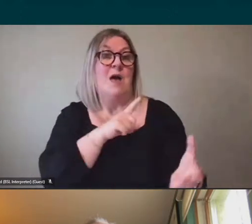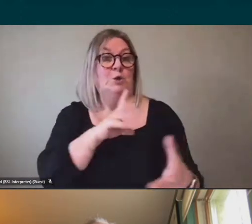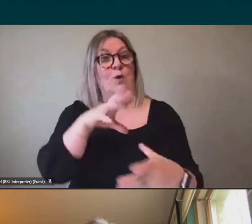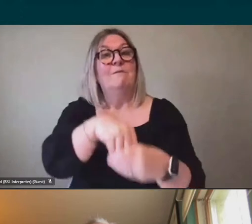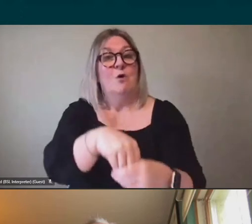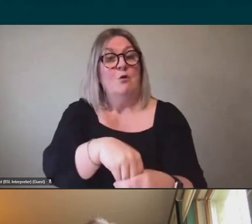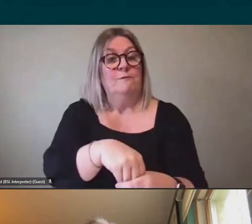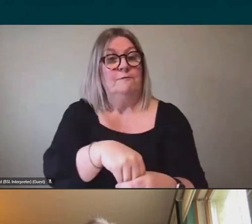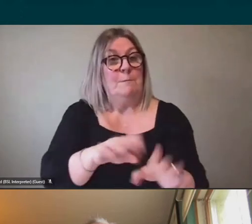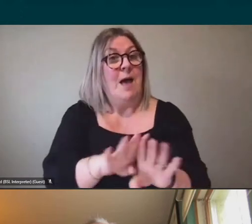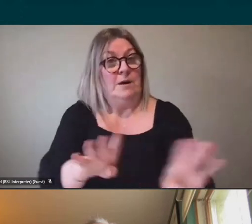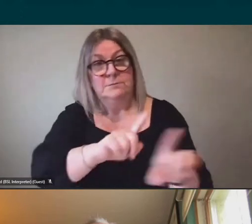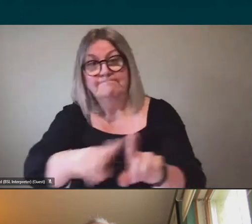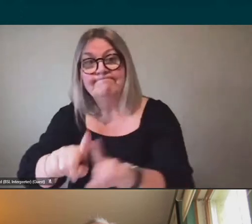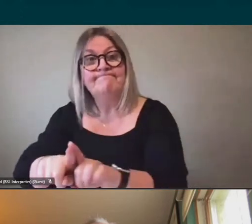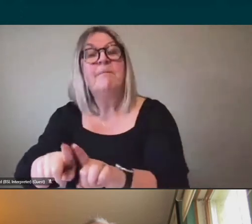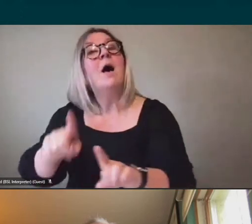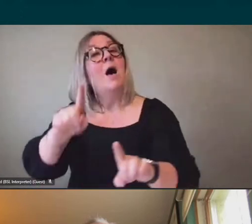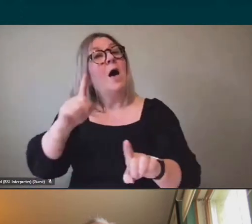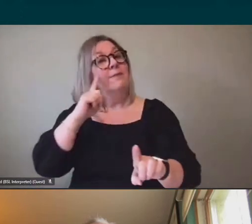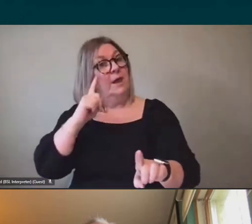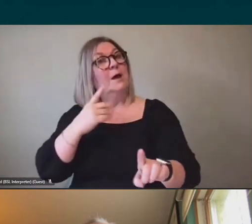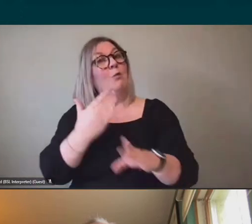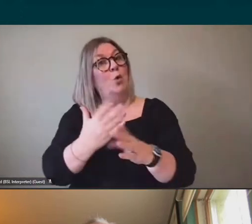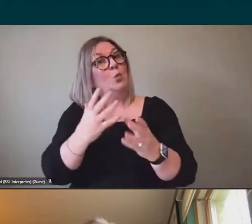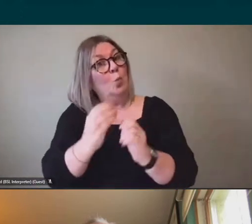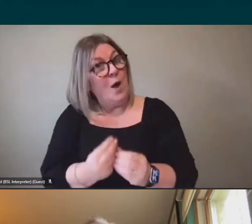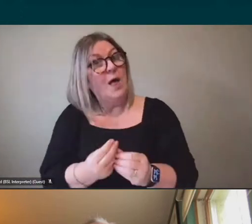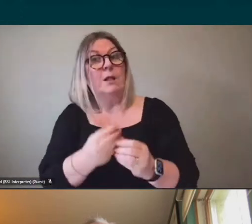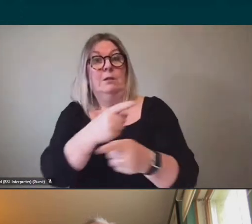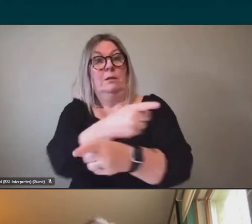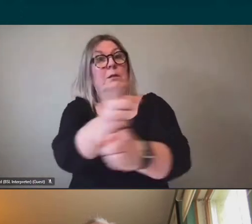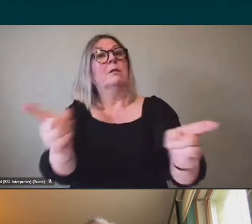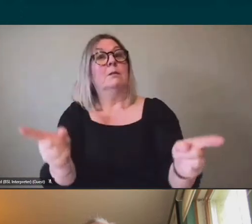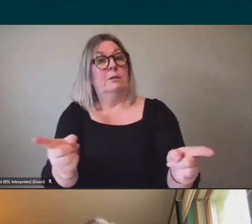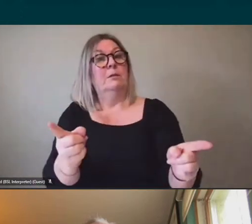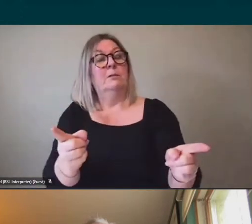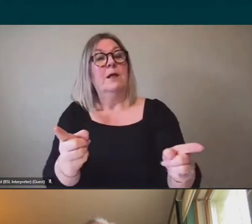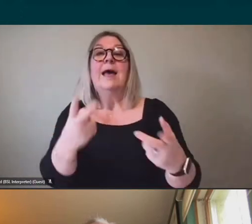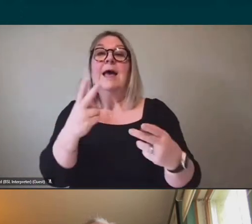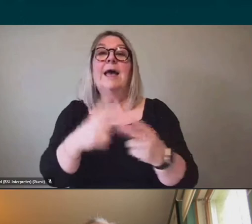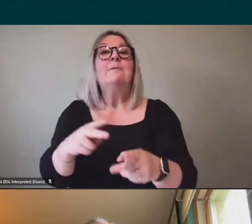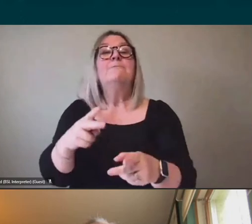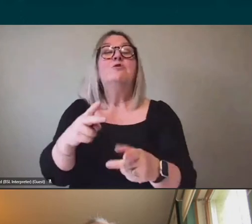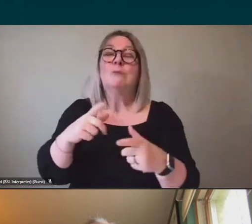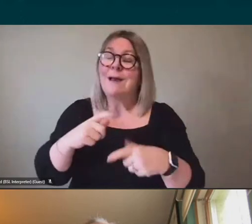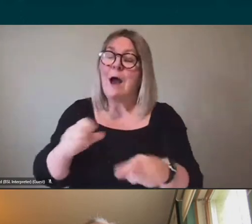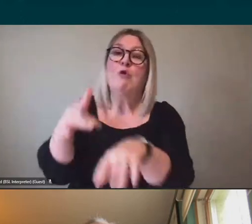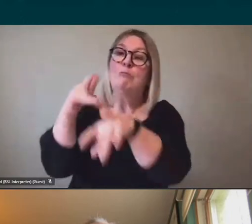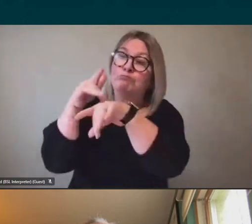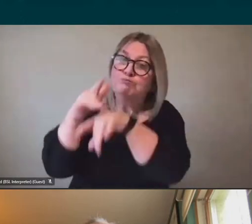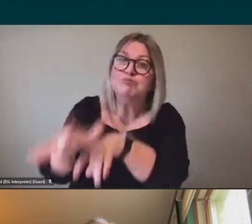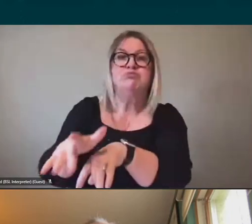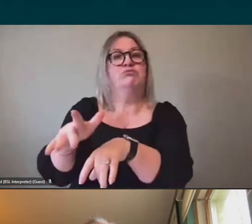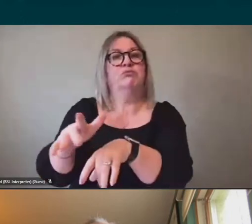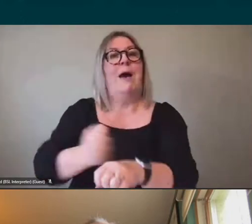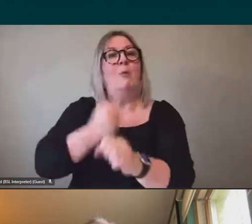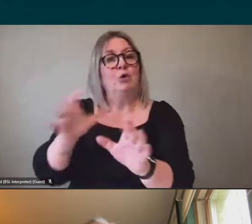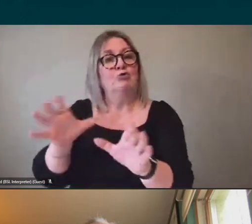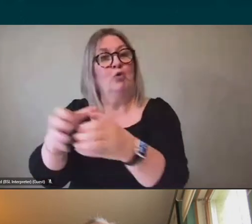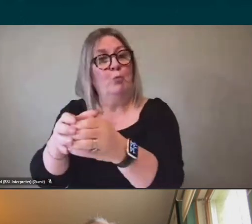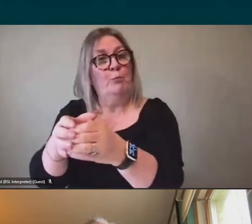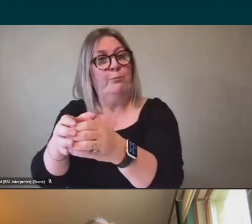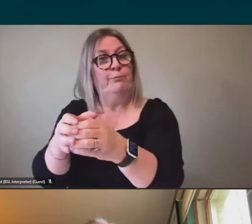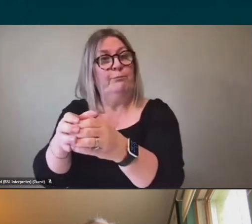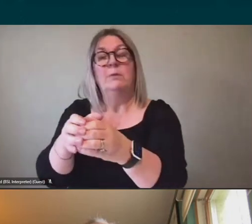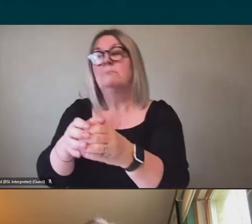you, but I'm afraid that if you continue to leave the largest group on the council out in the wilderness, we are not